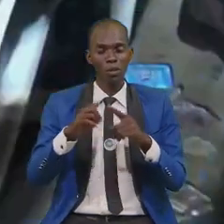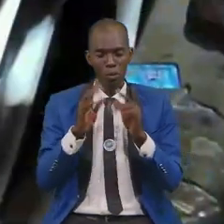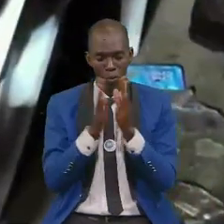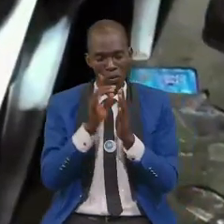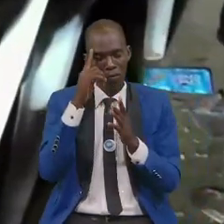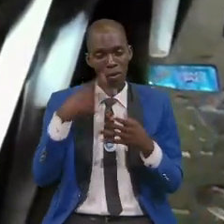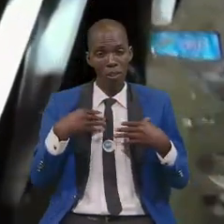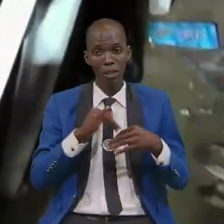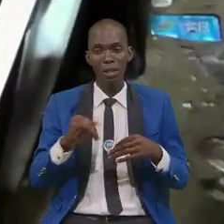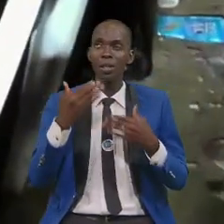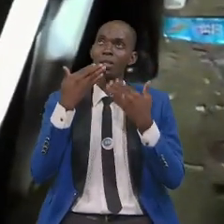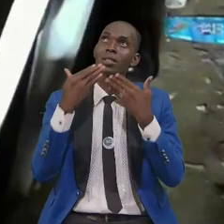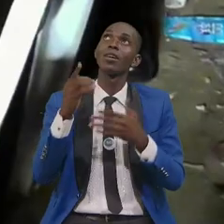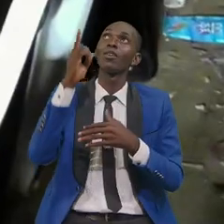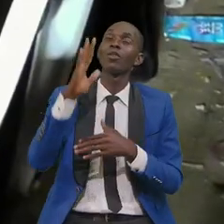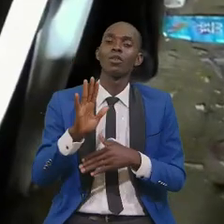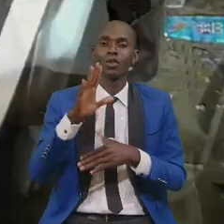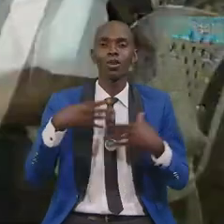your healing has come.